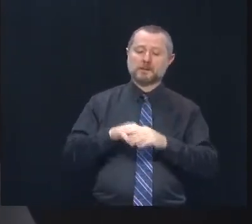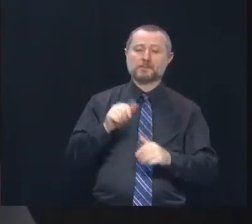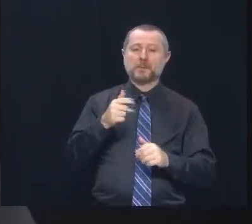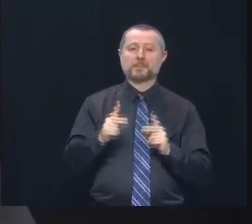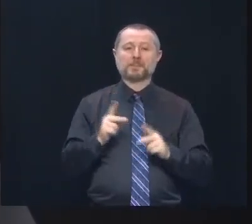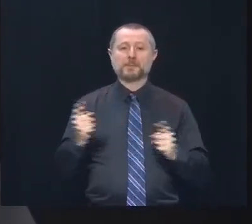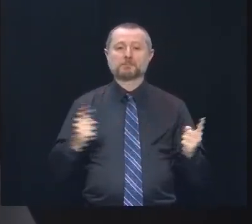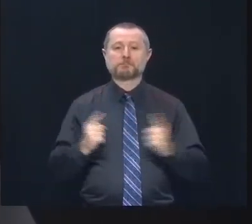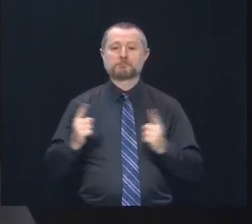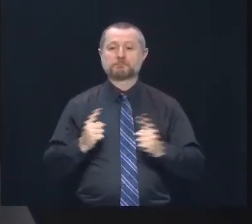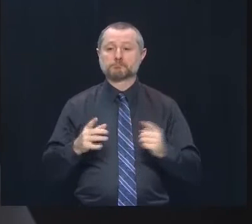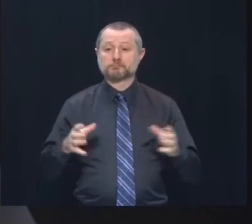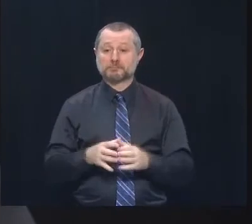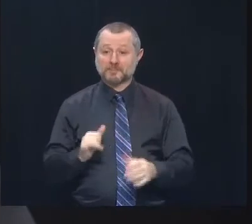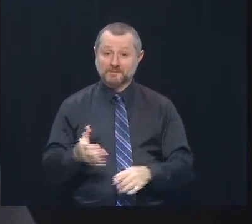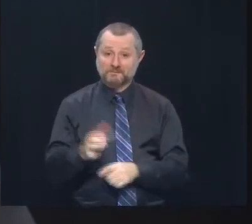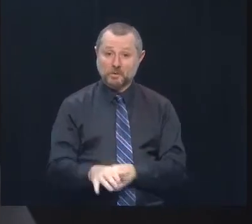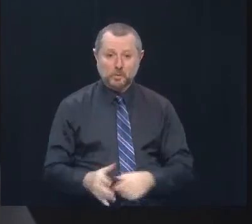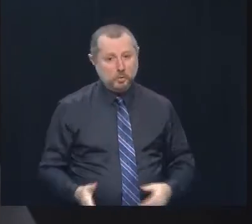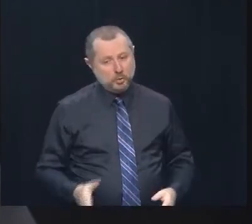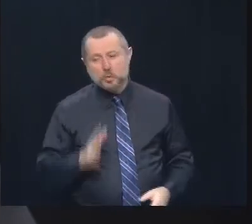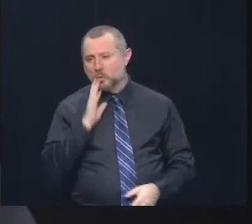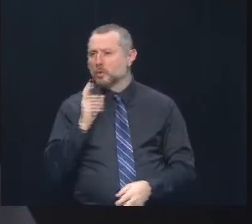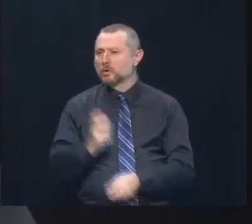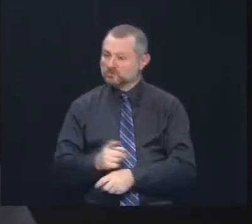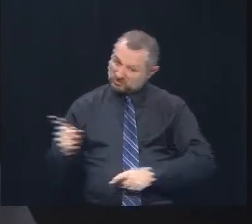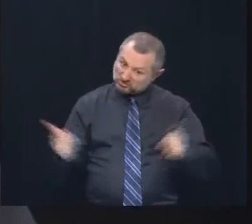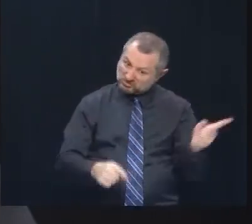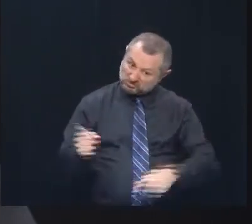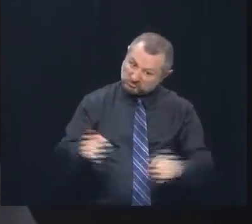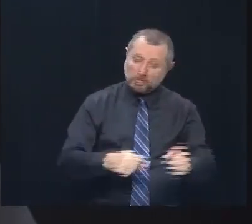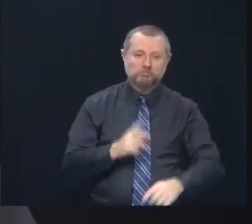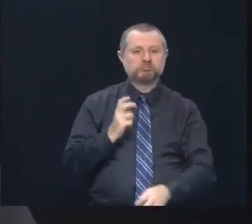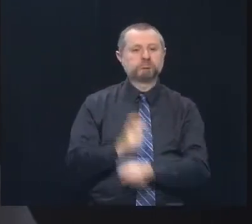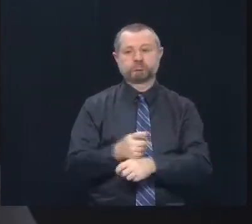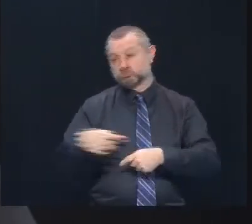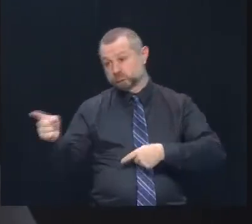hard to enforce. Bars,